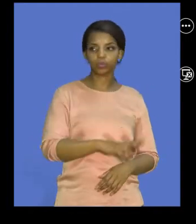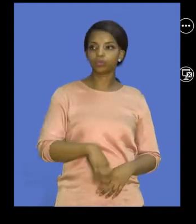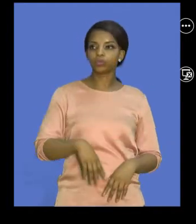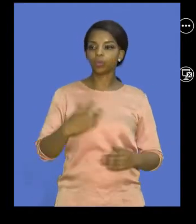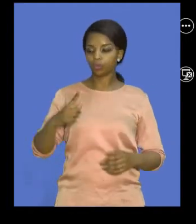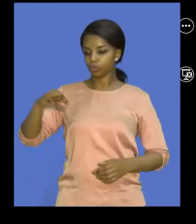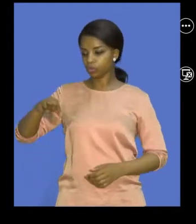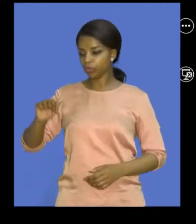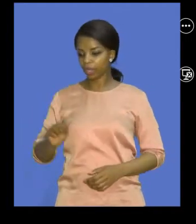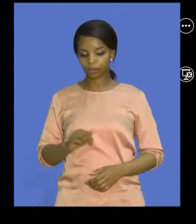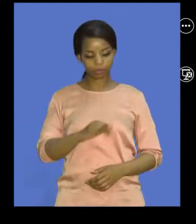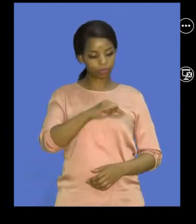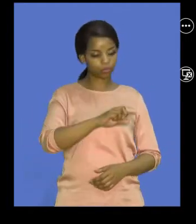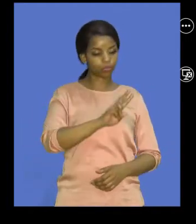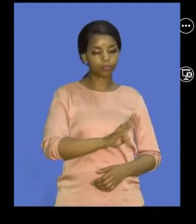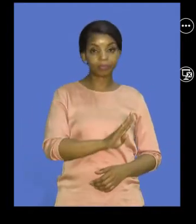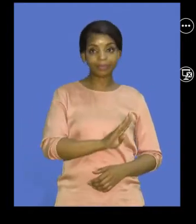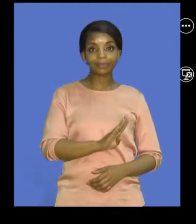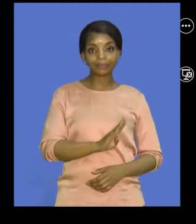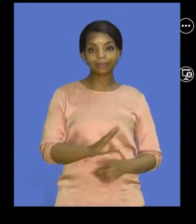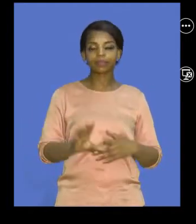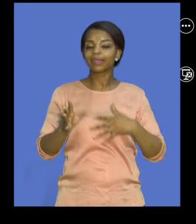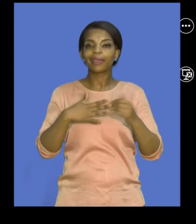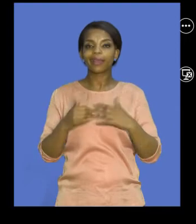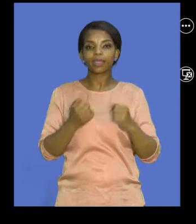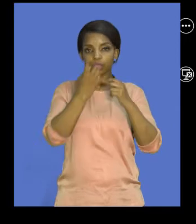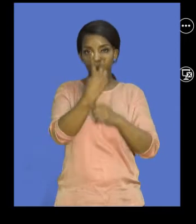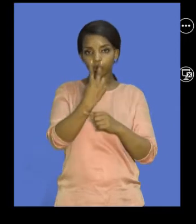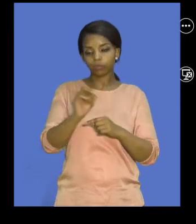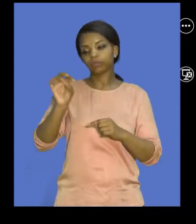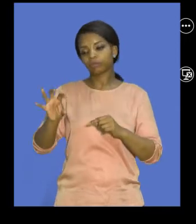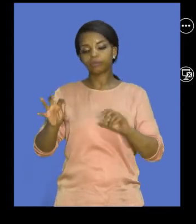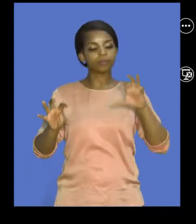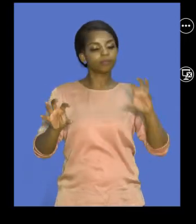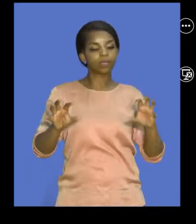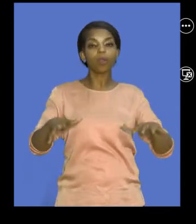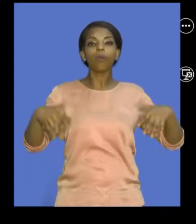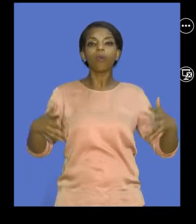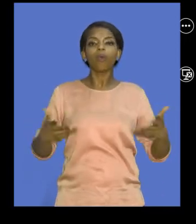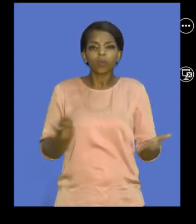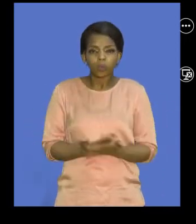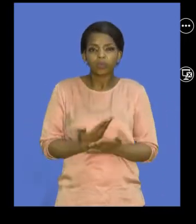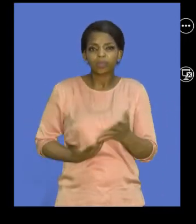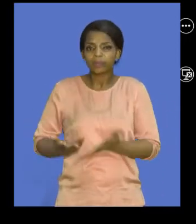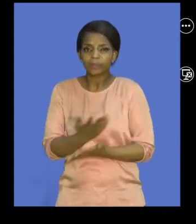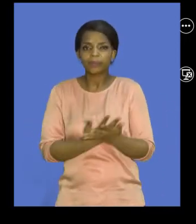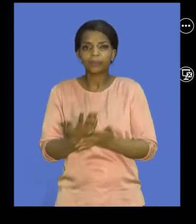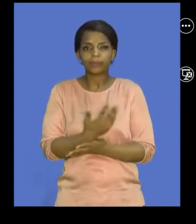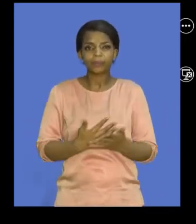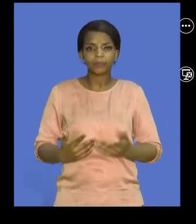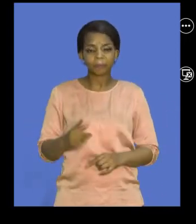law tells us something about any 2-point charges in space. Or we can talk about the square of the distance,